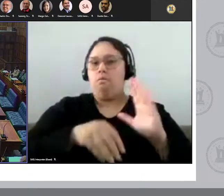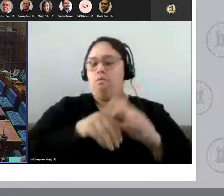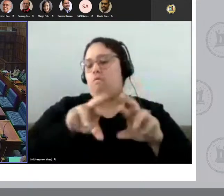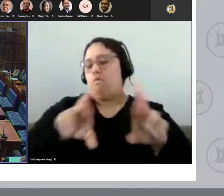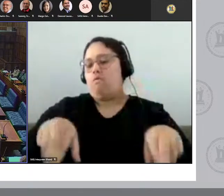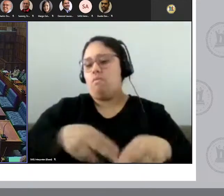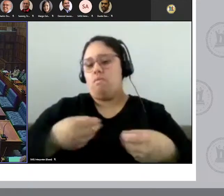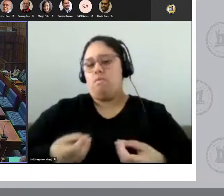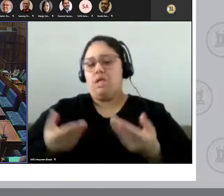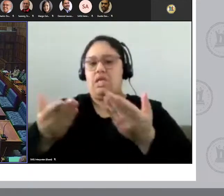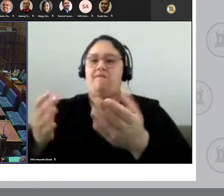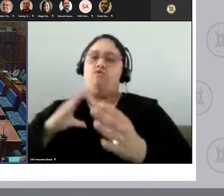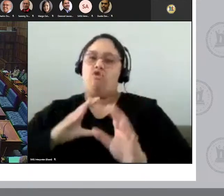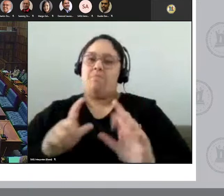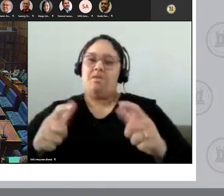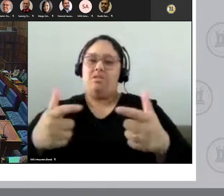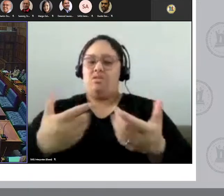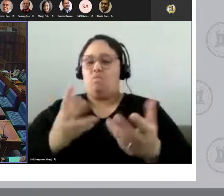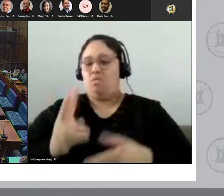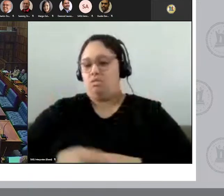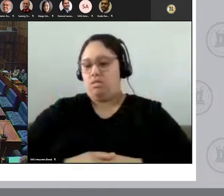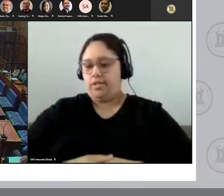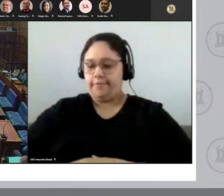the committee. Can I say more?